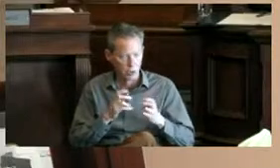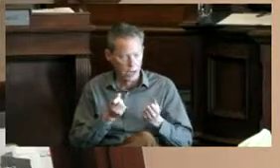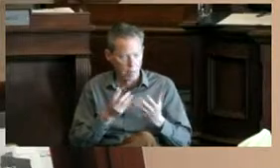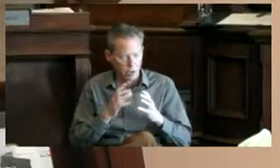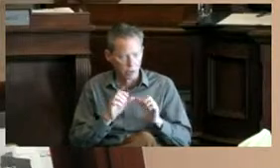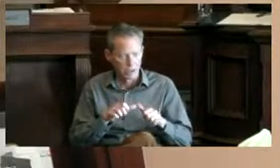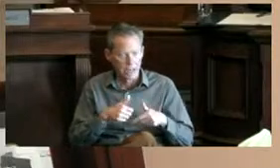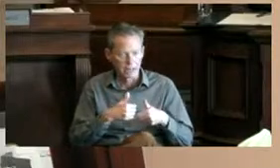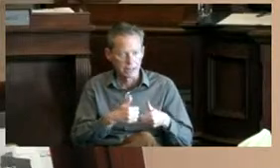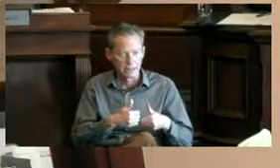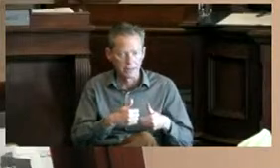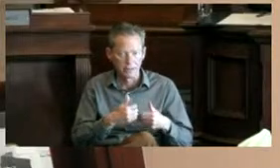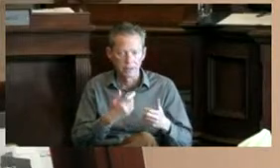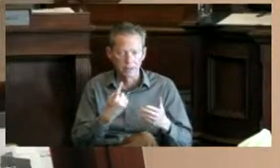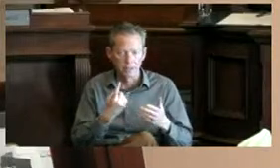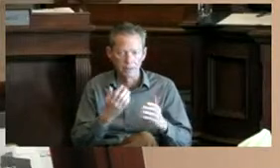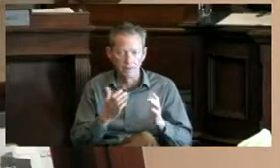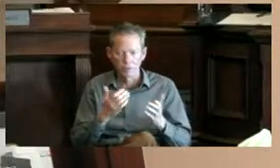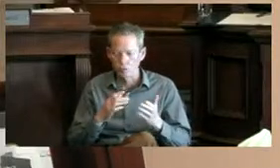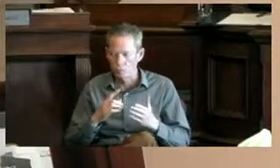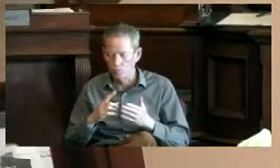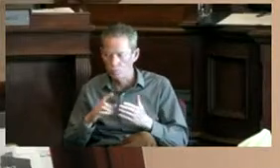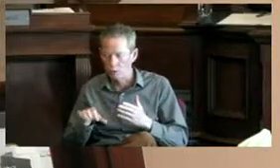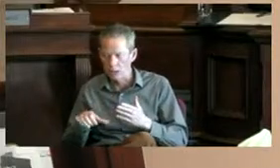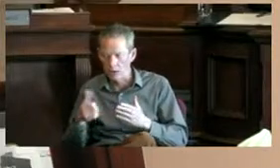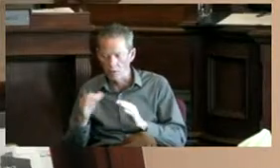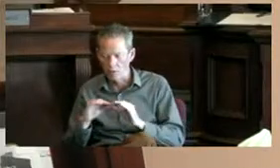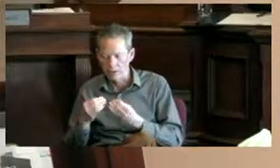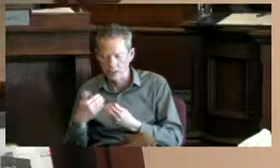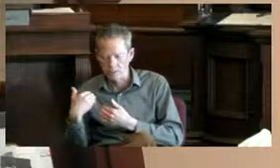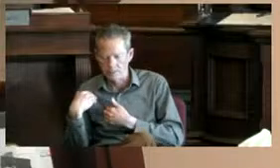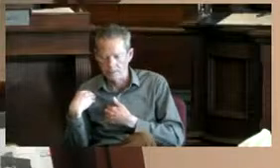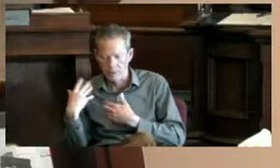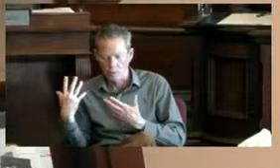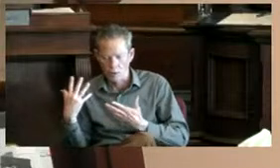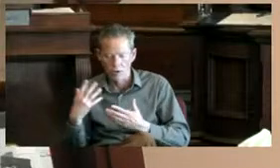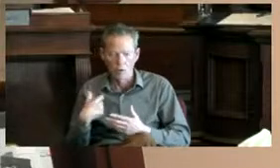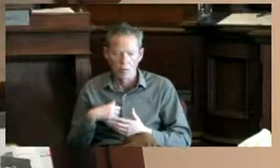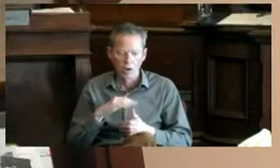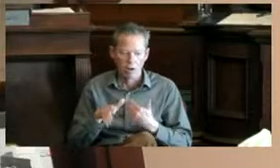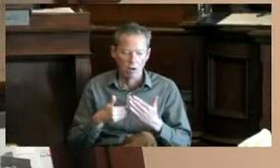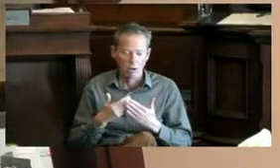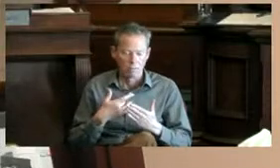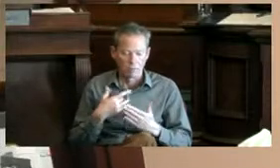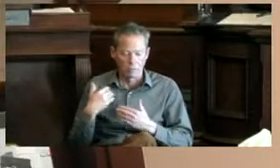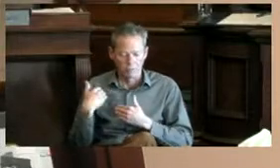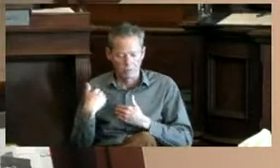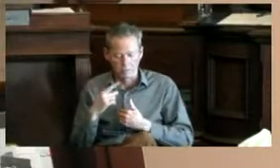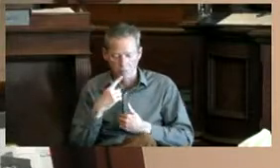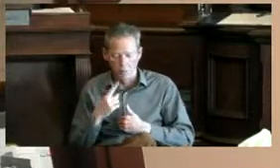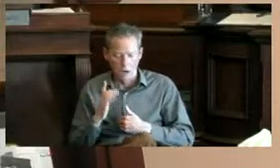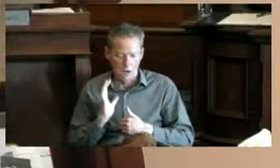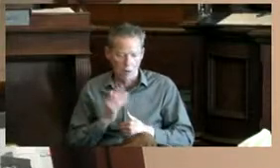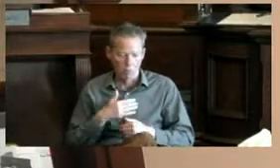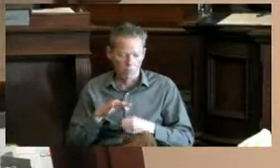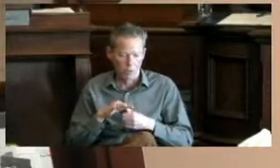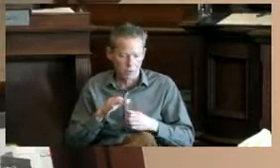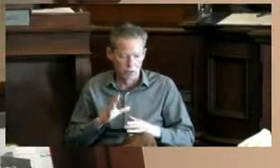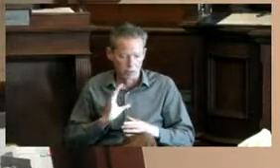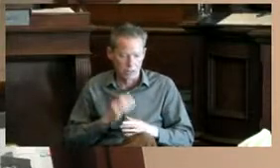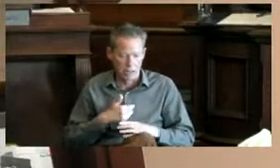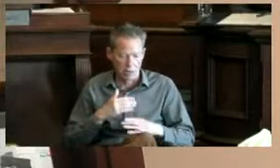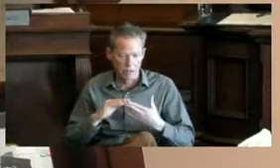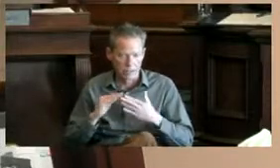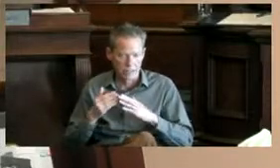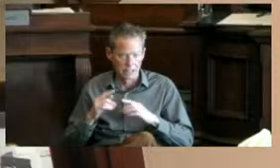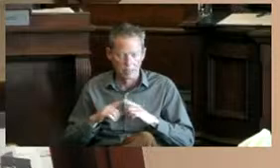versus where is it someone else's responsibility too. I think ultimately we all feel responsible for our constituents in our city, but just